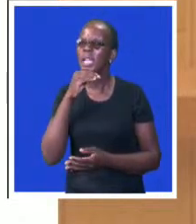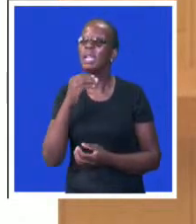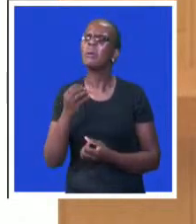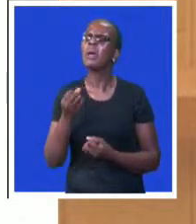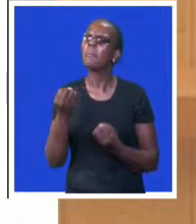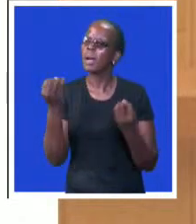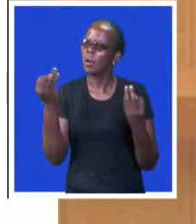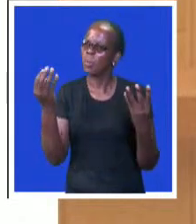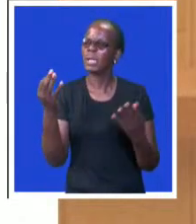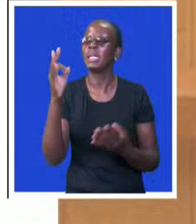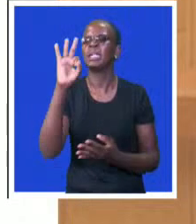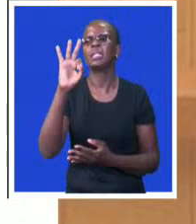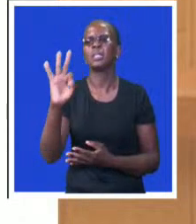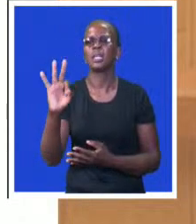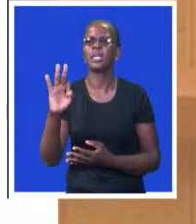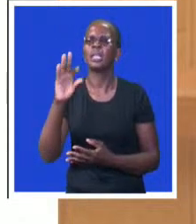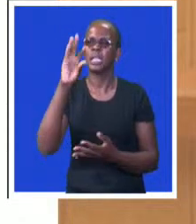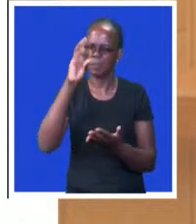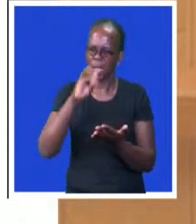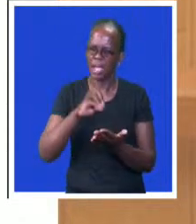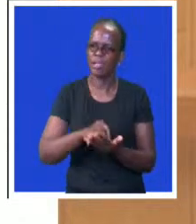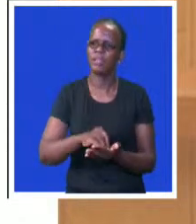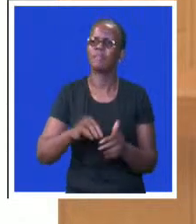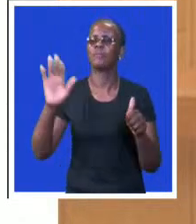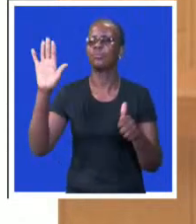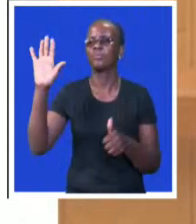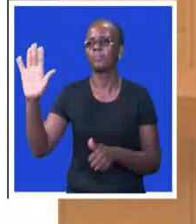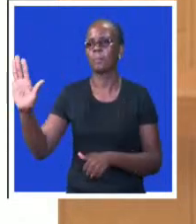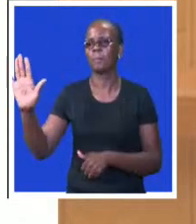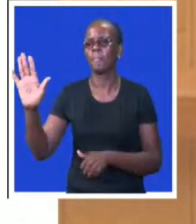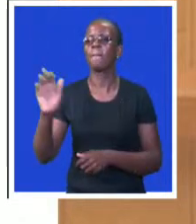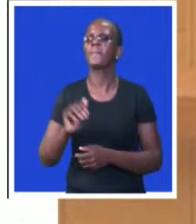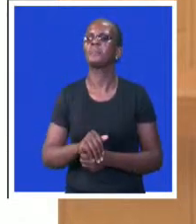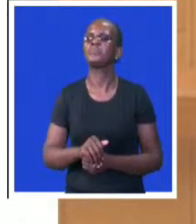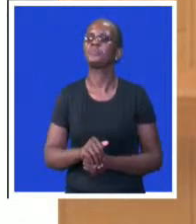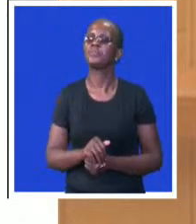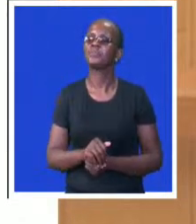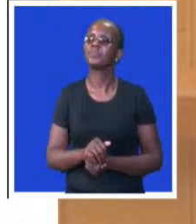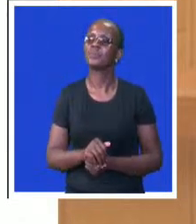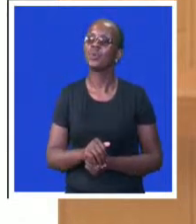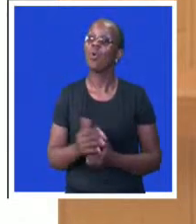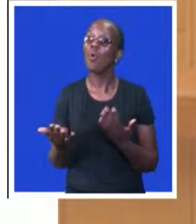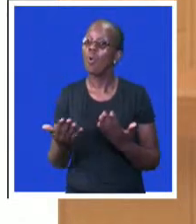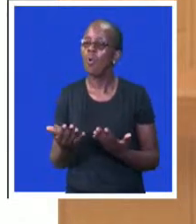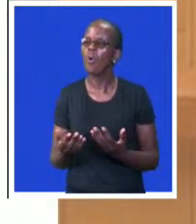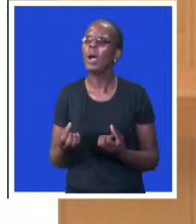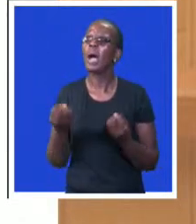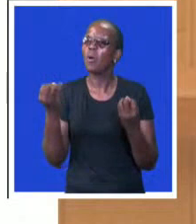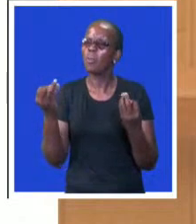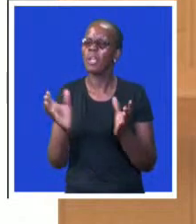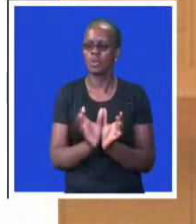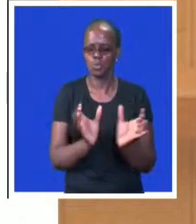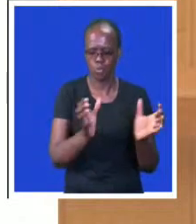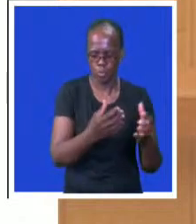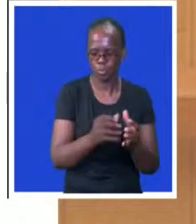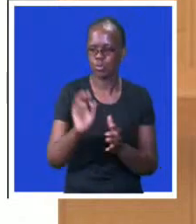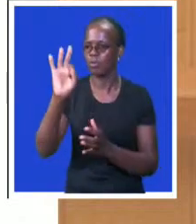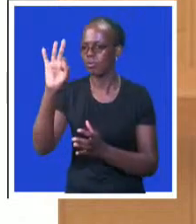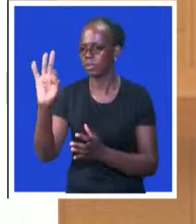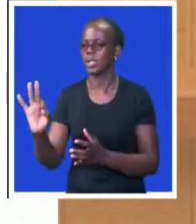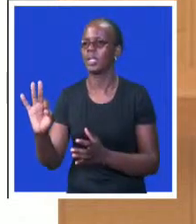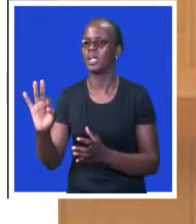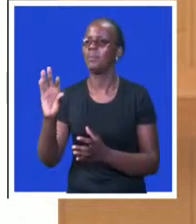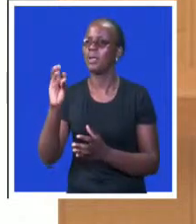get in 6? Or how many groups of 3's do we have in 6? We have